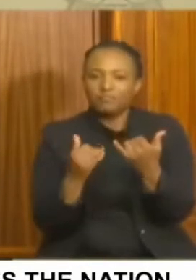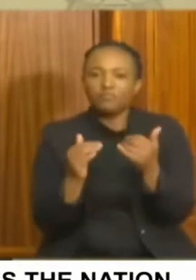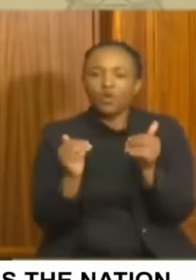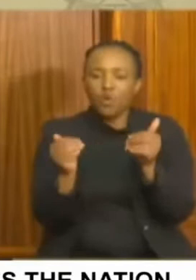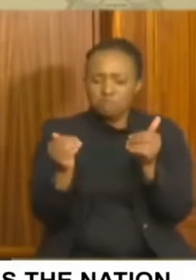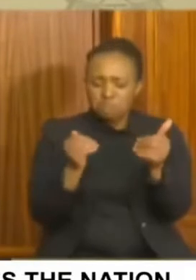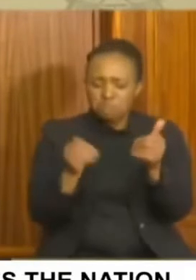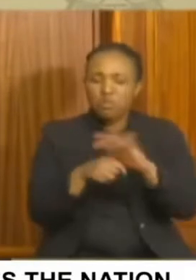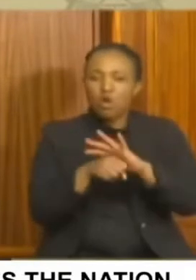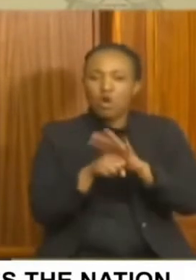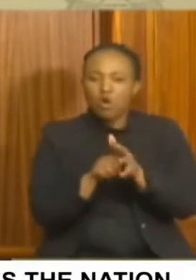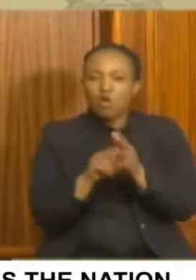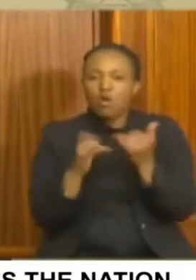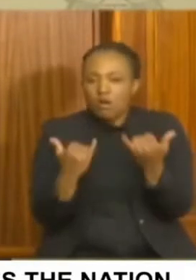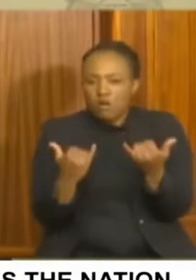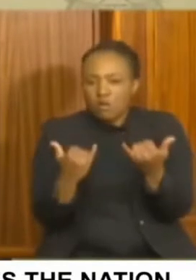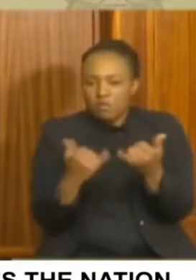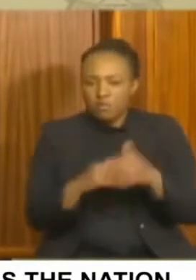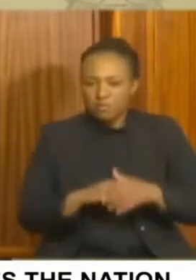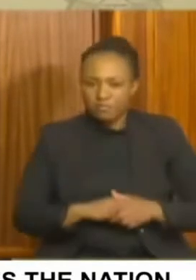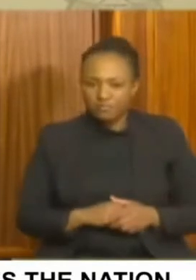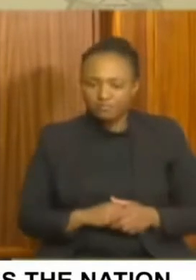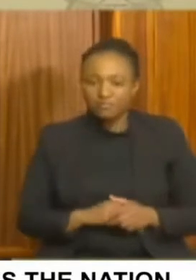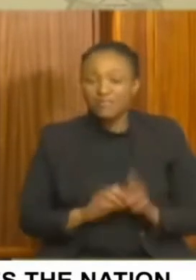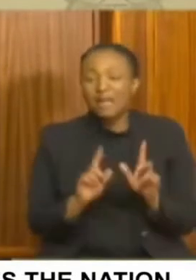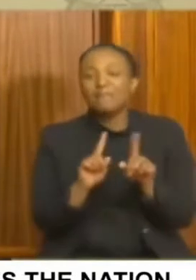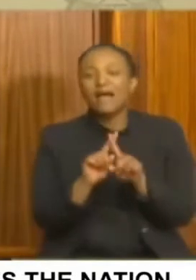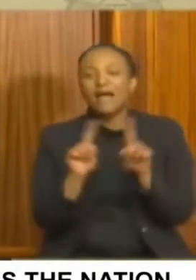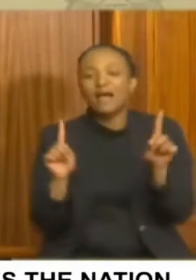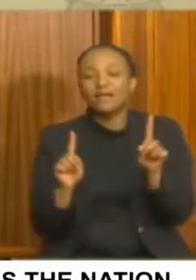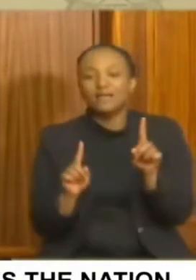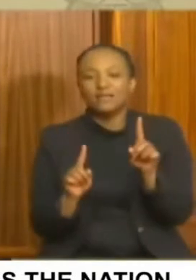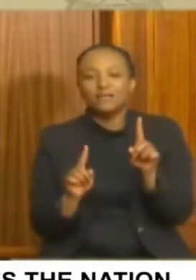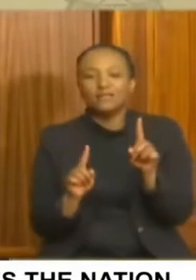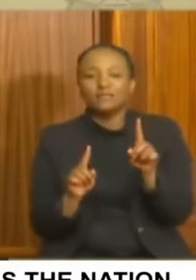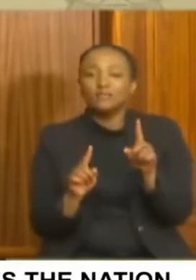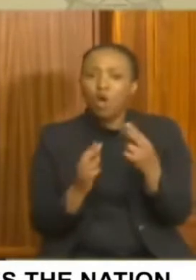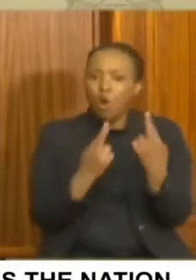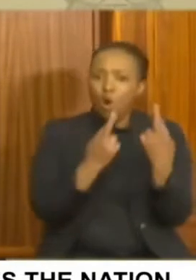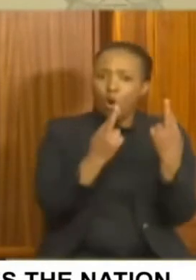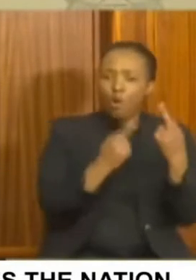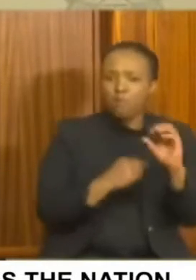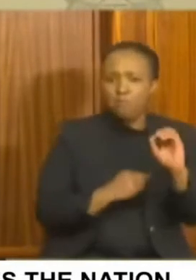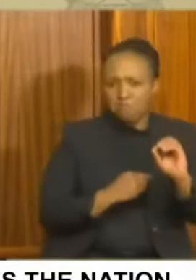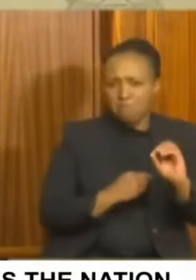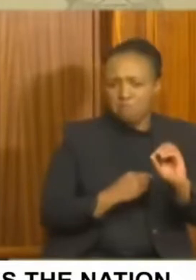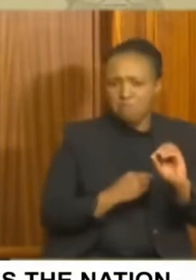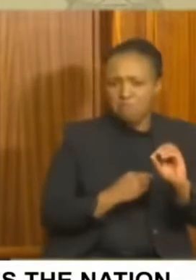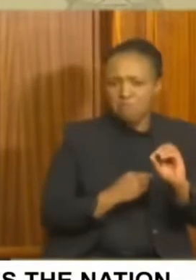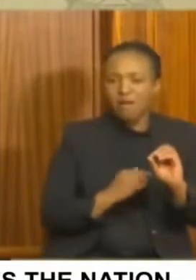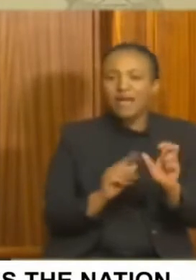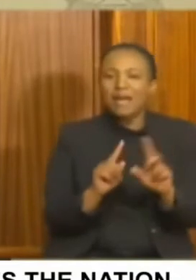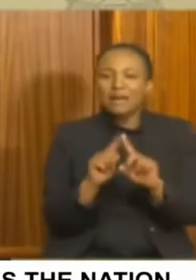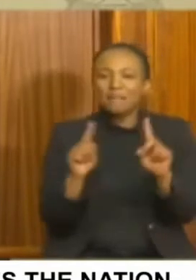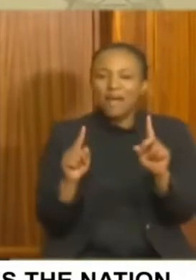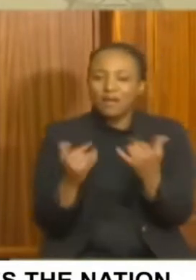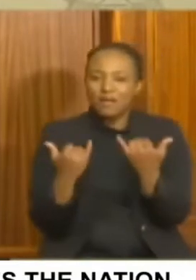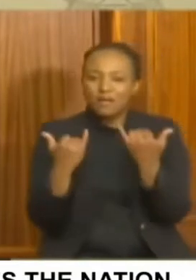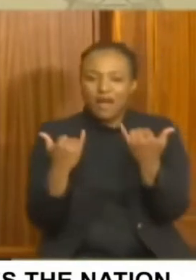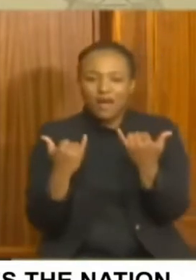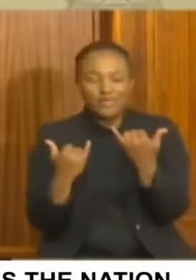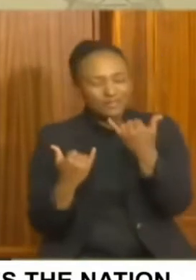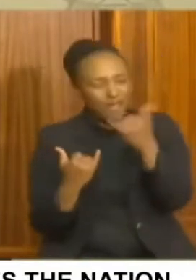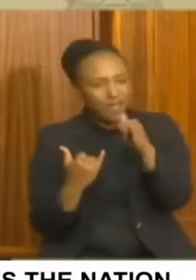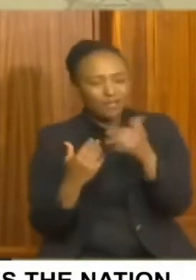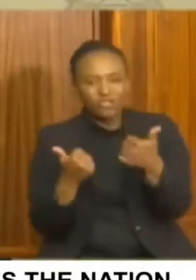controlling the disease. Less than 1% of the population. But although we have reason to hope, we still have a mountain